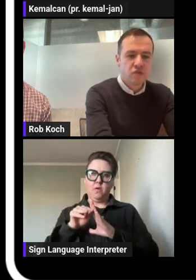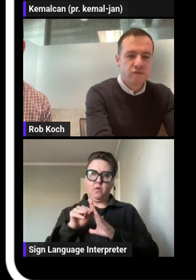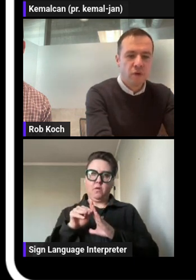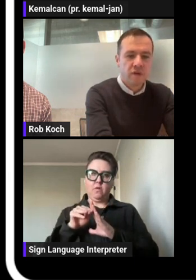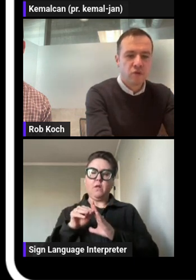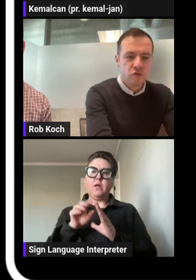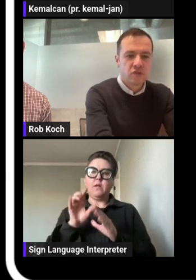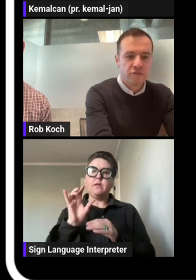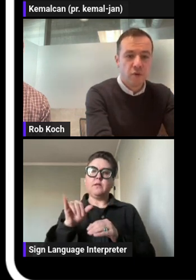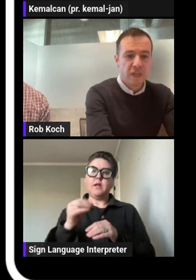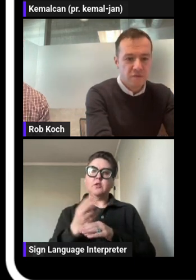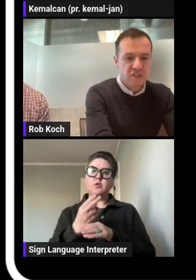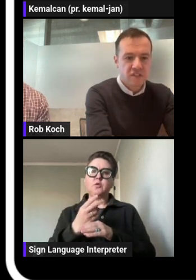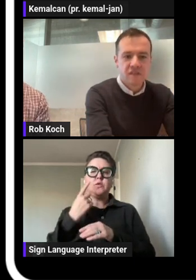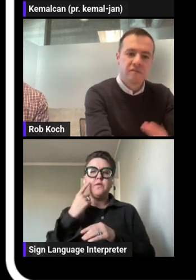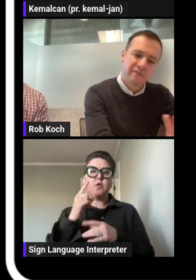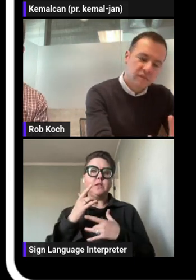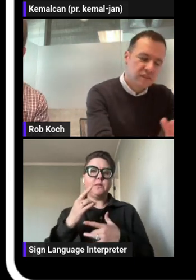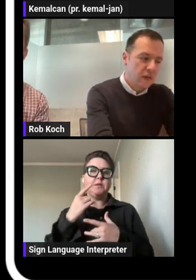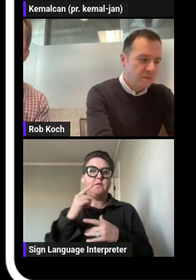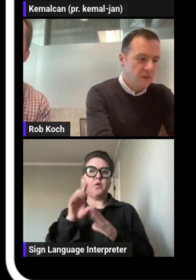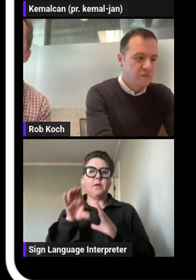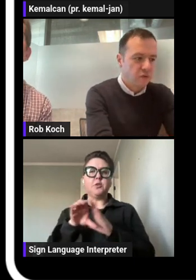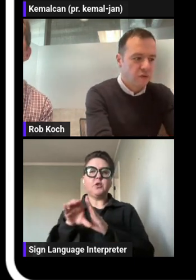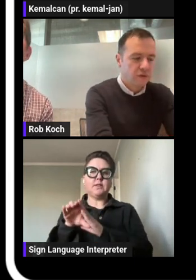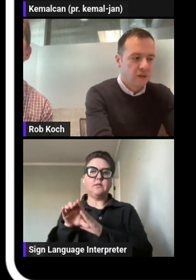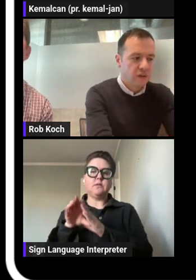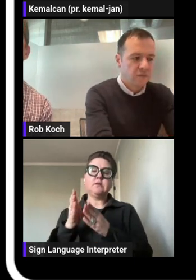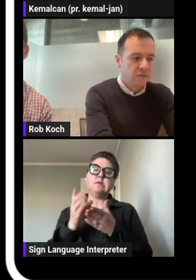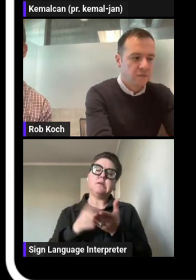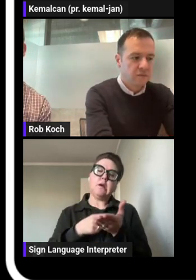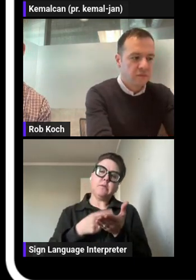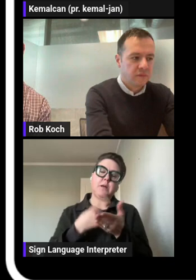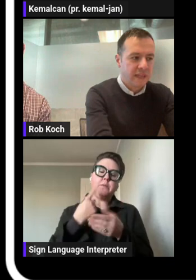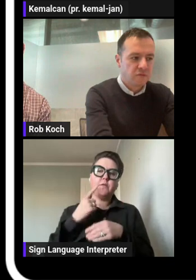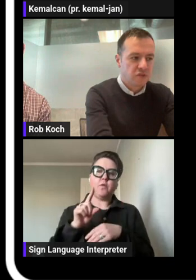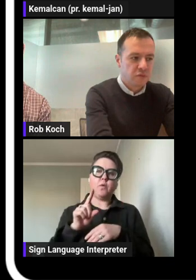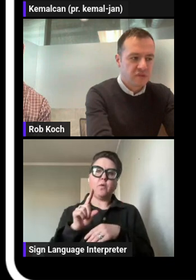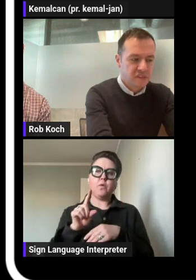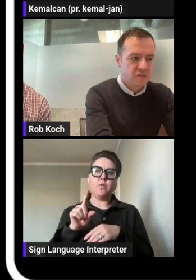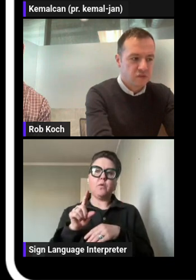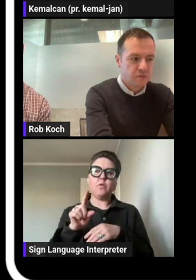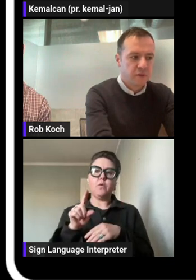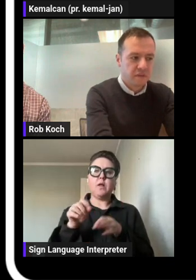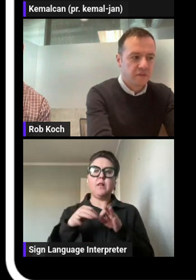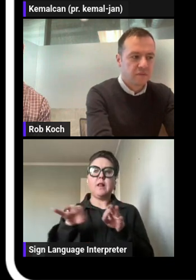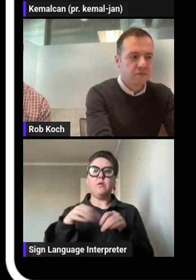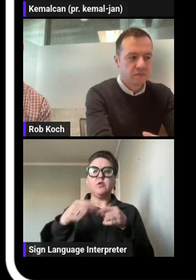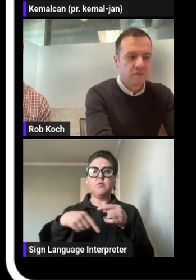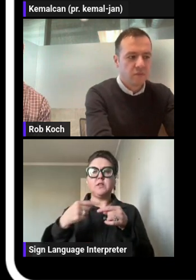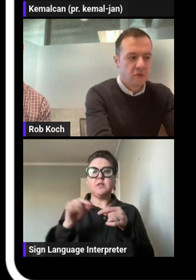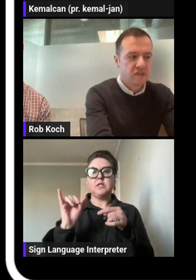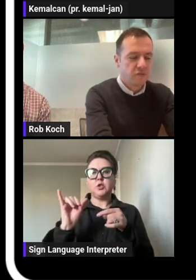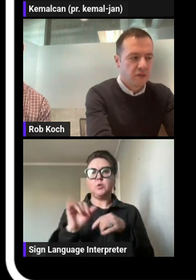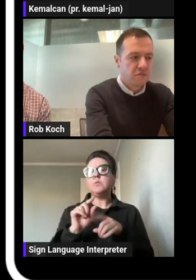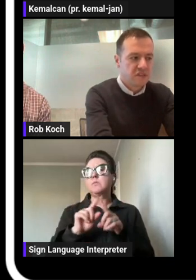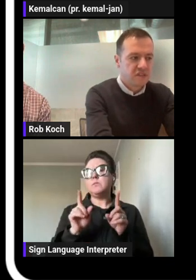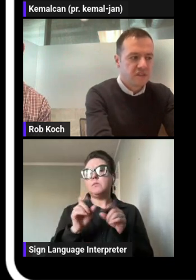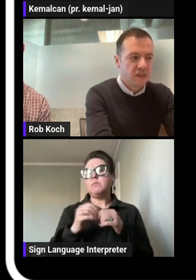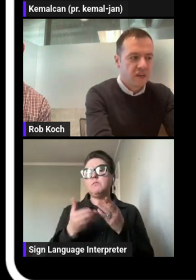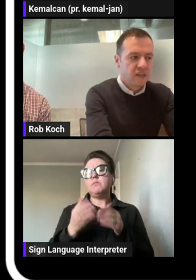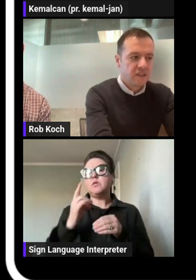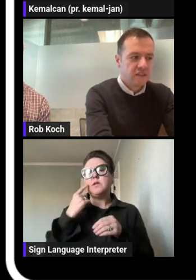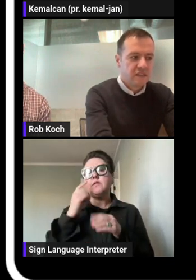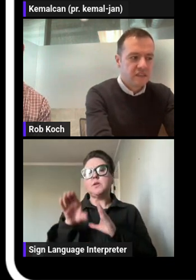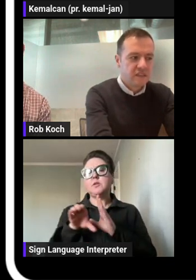that's used usually for images, sometimes for language processing too, but mostly for